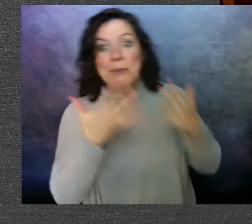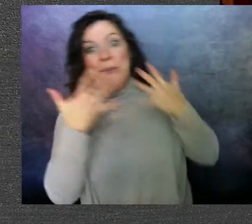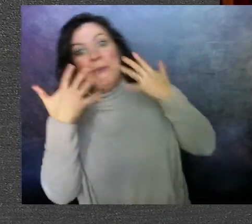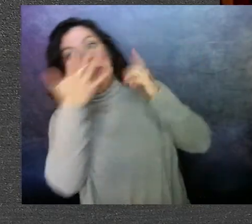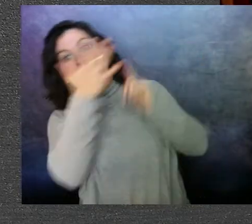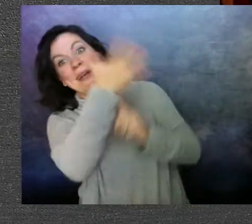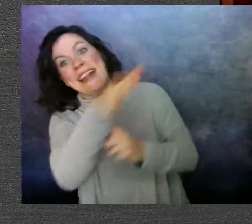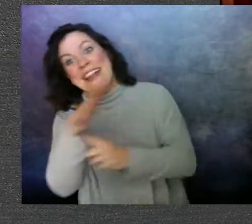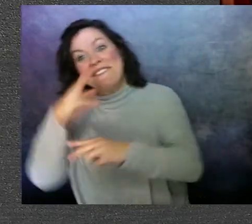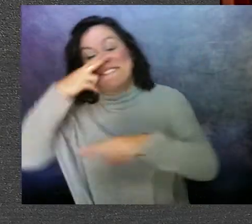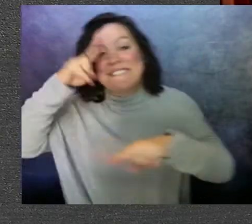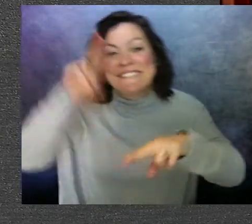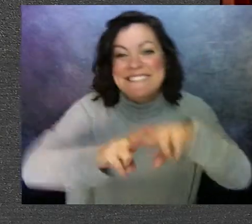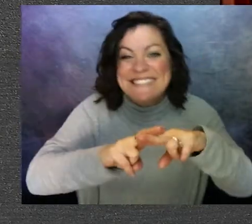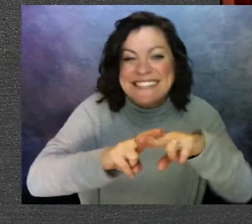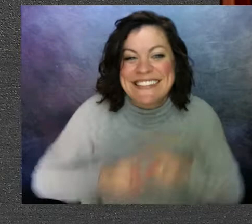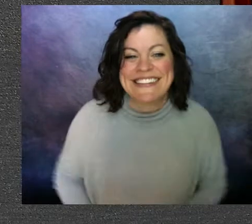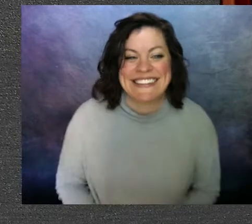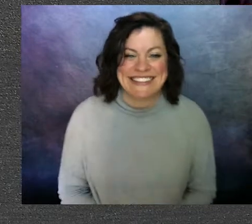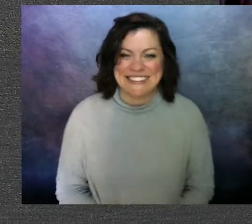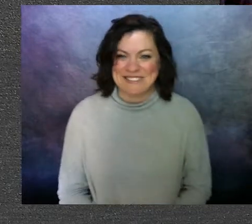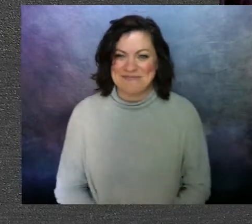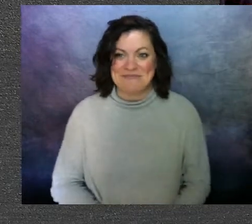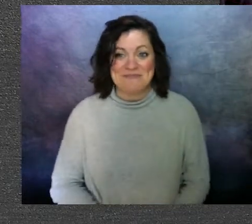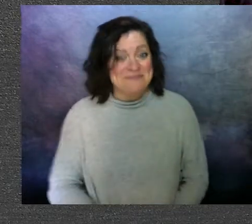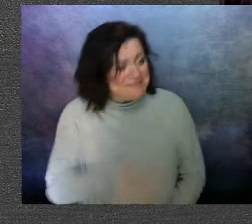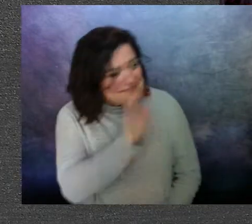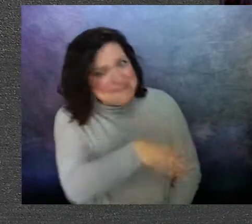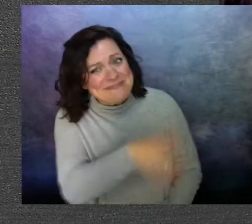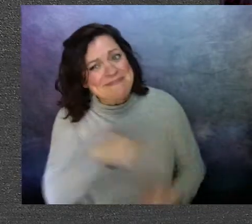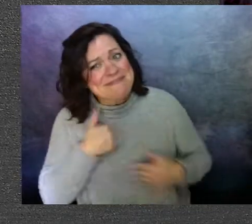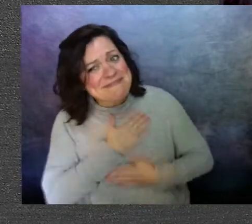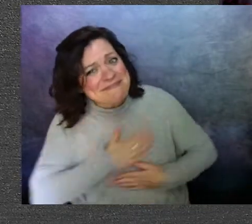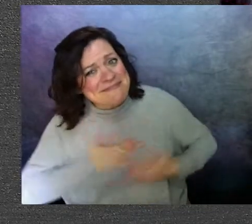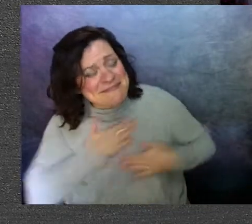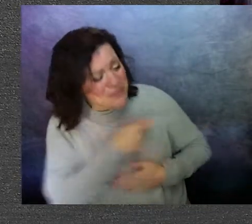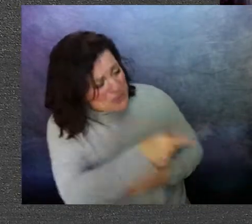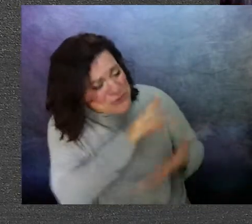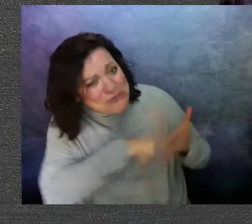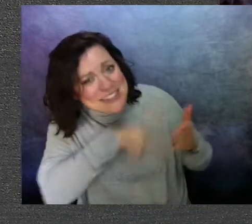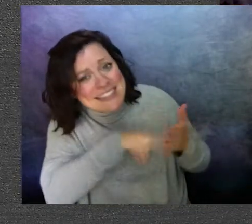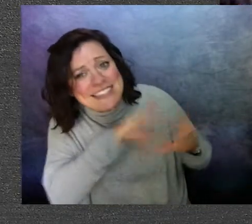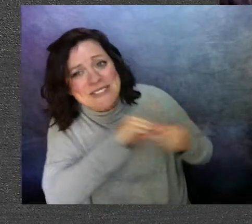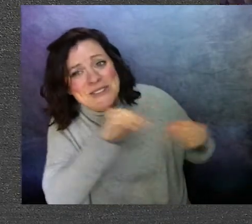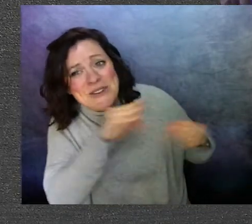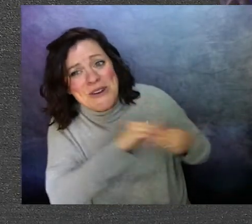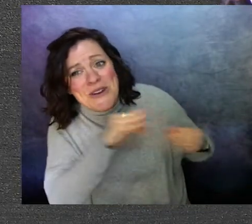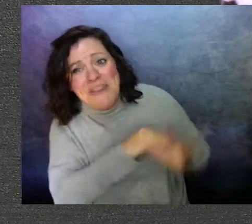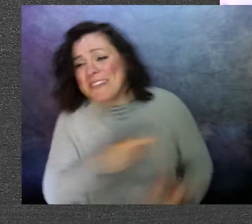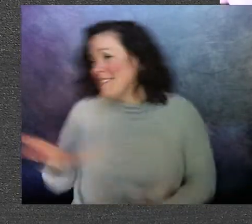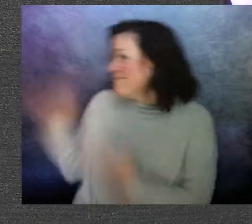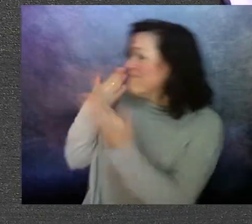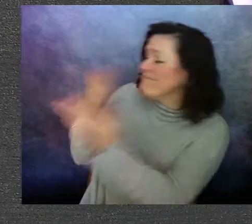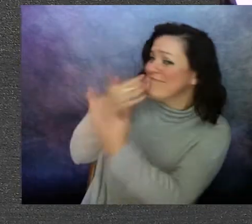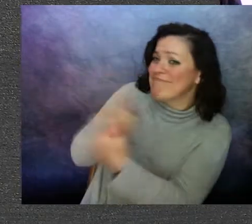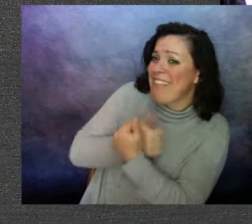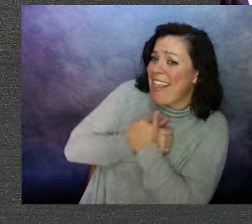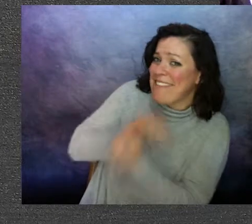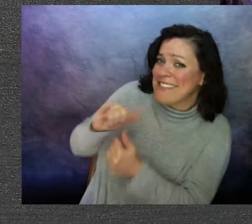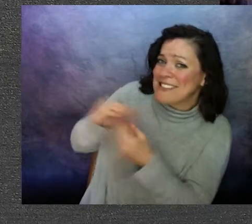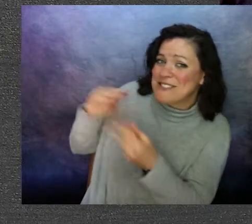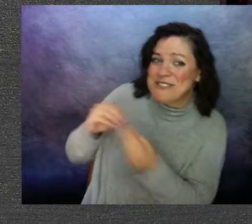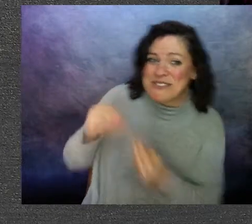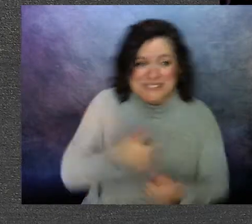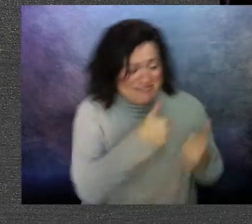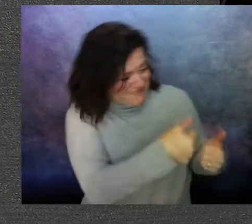like I'm falling for leaves. Hey, Audrey, thanks for stopping by and reading a story for us. No problem. I love to read. Me too.